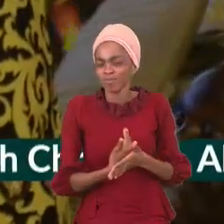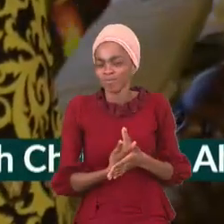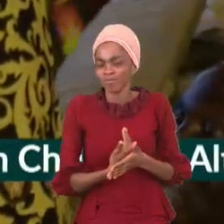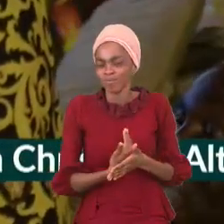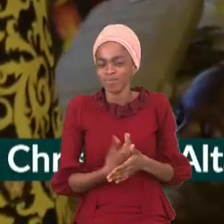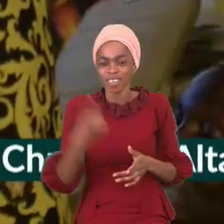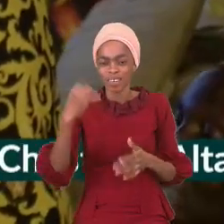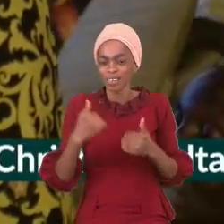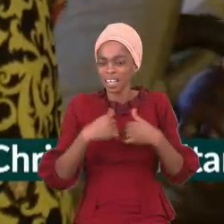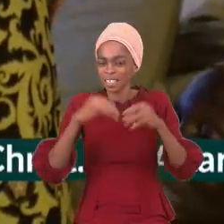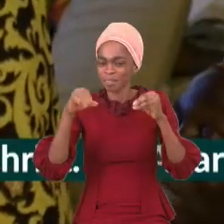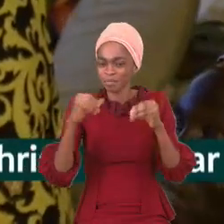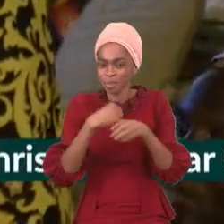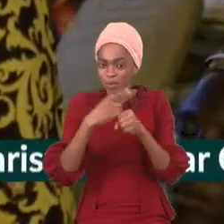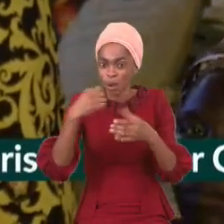Christ